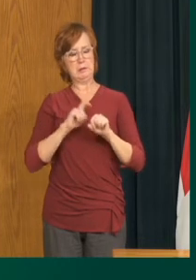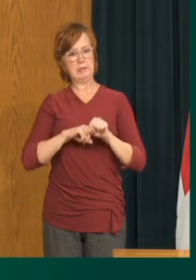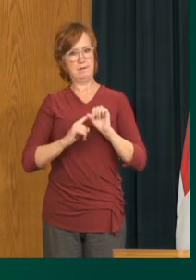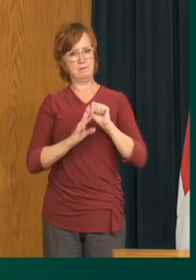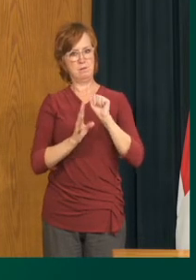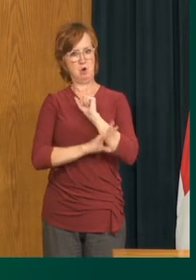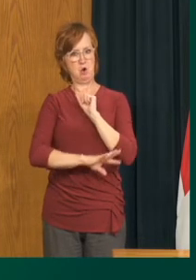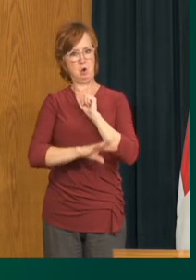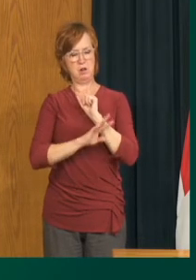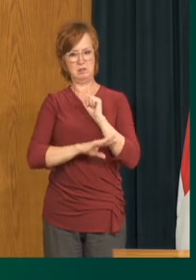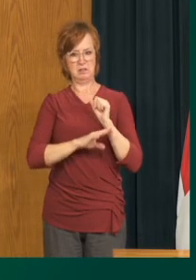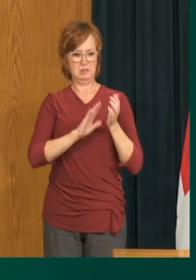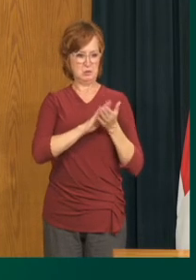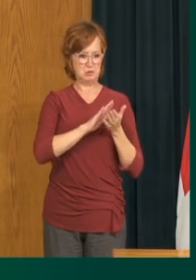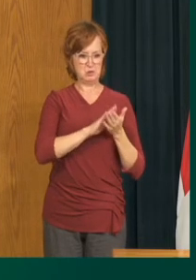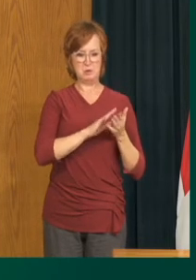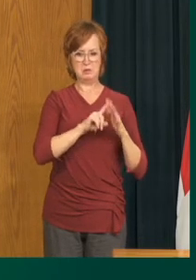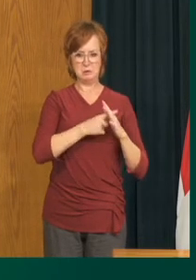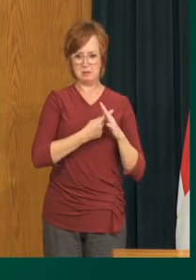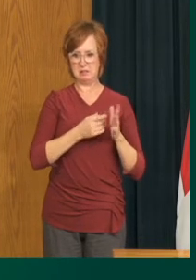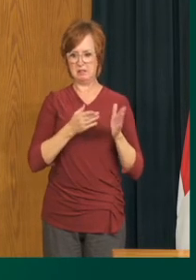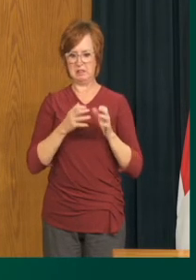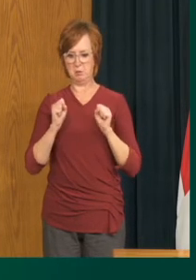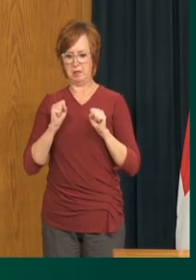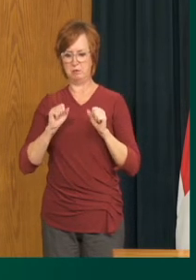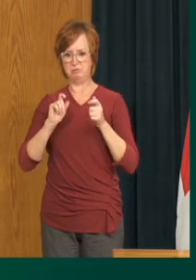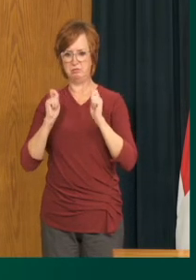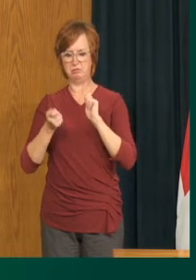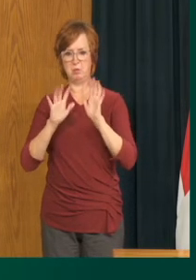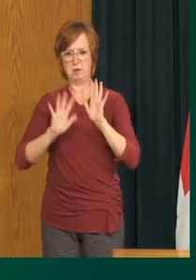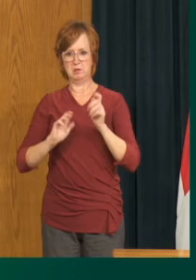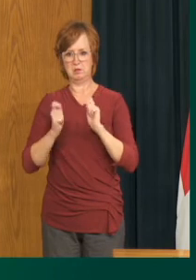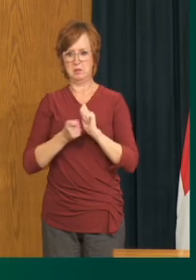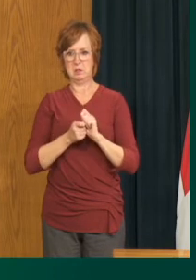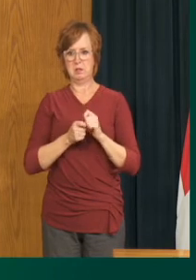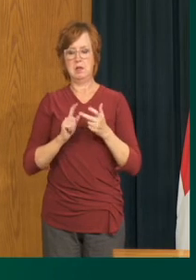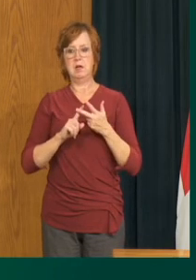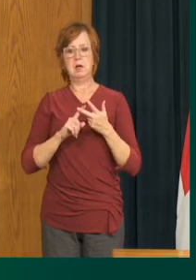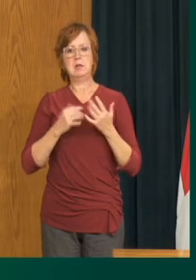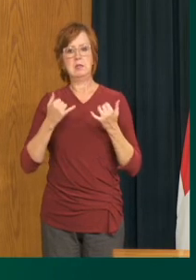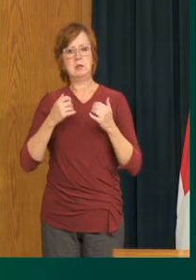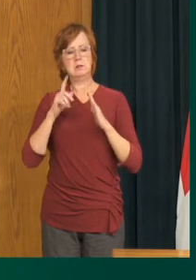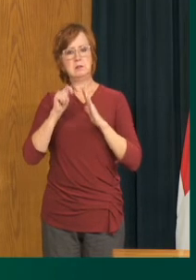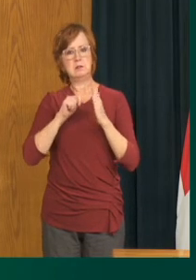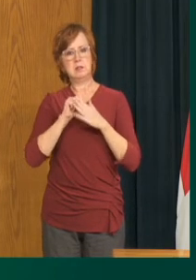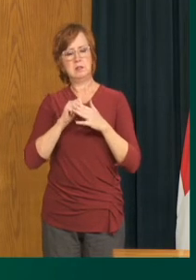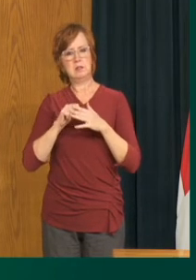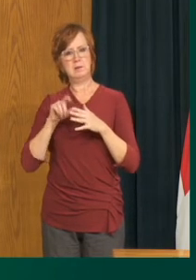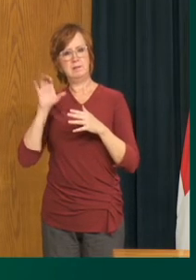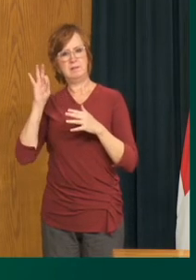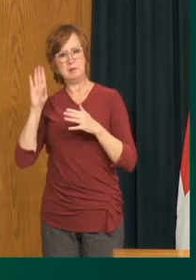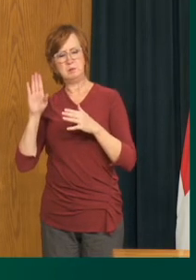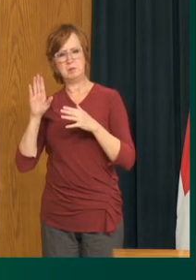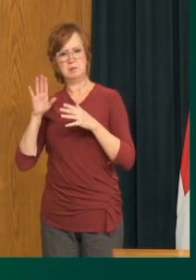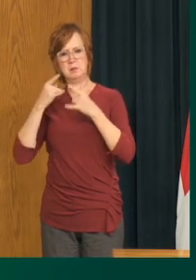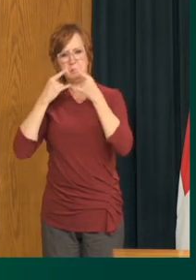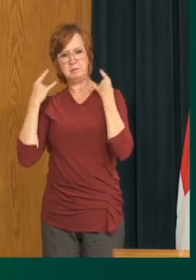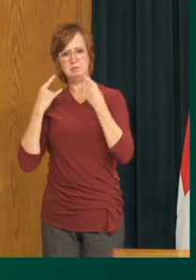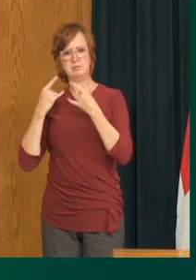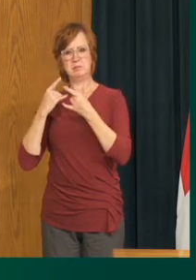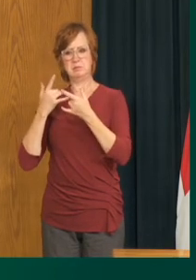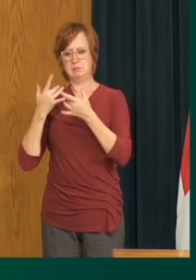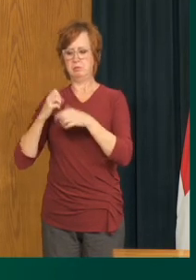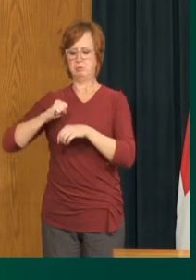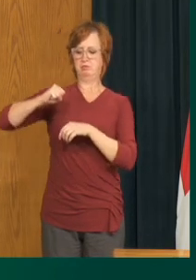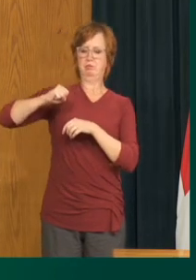moment in time where mask use is being politicized, there's groups cropping up that are opposed to people wearing them. Why